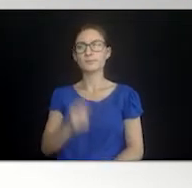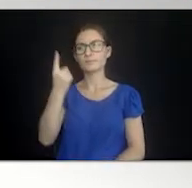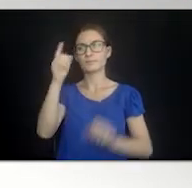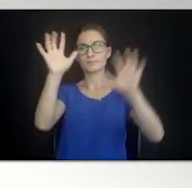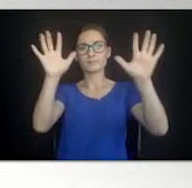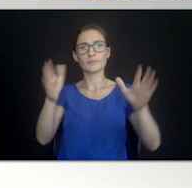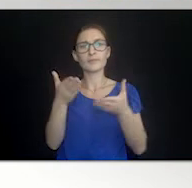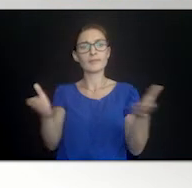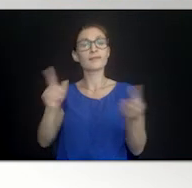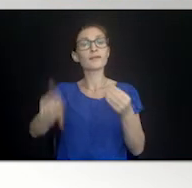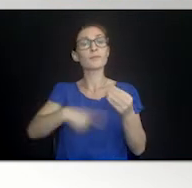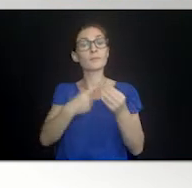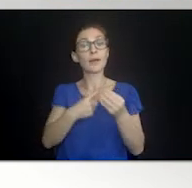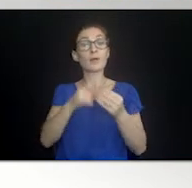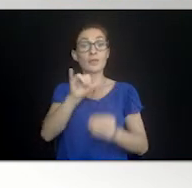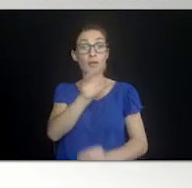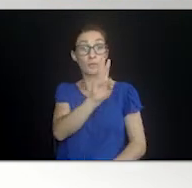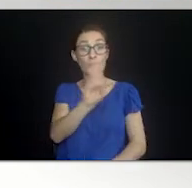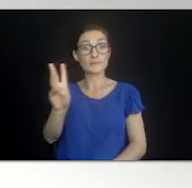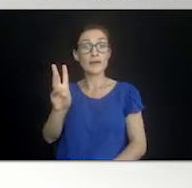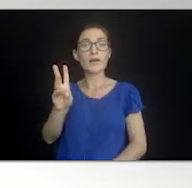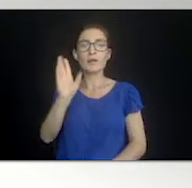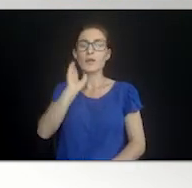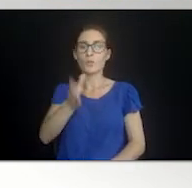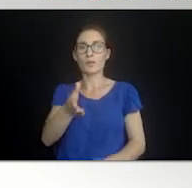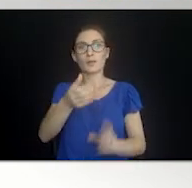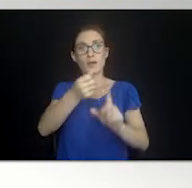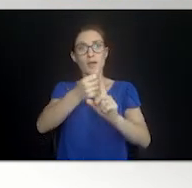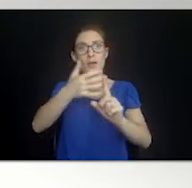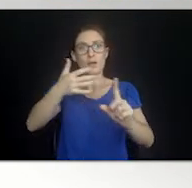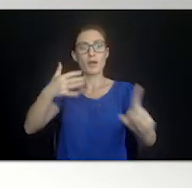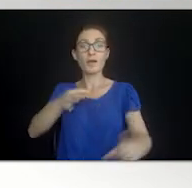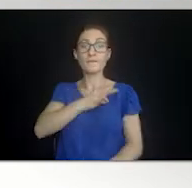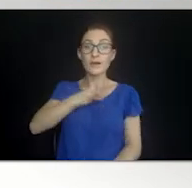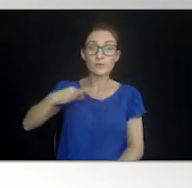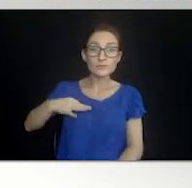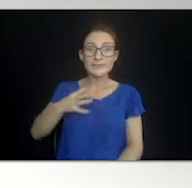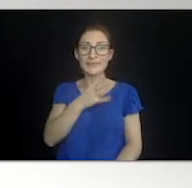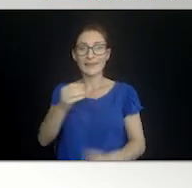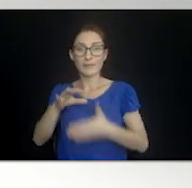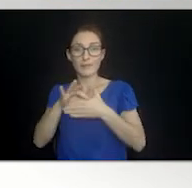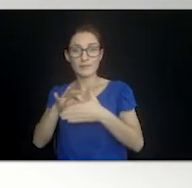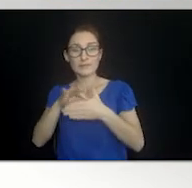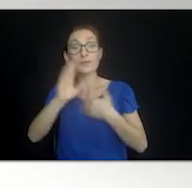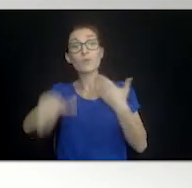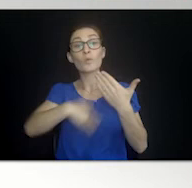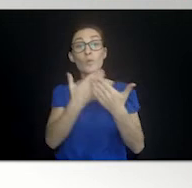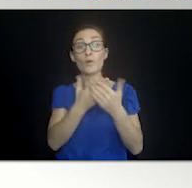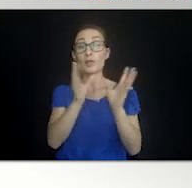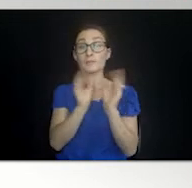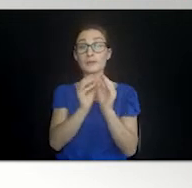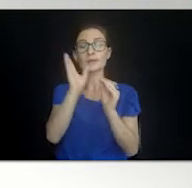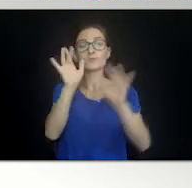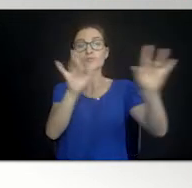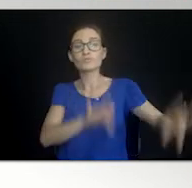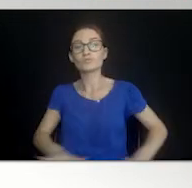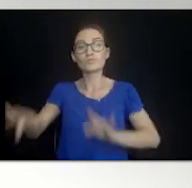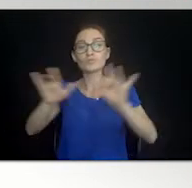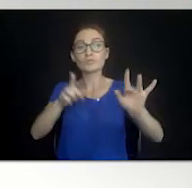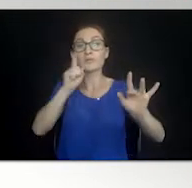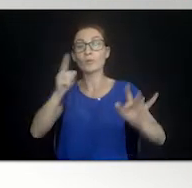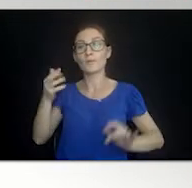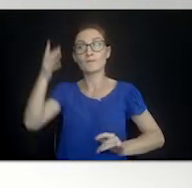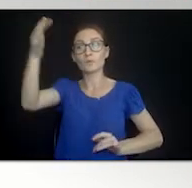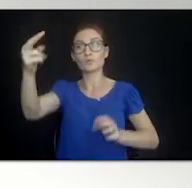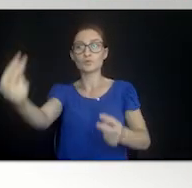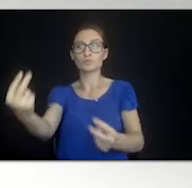And one of the great things about the MyHana platform is that it continues to expand both with content and faculty. All of our webinars are recorded and